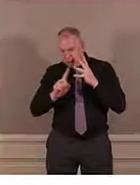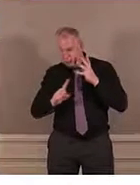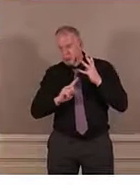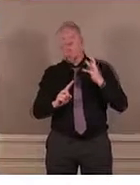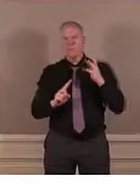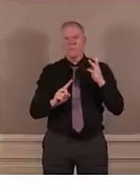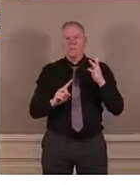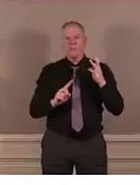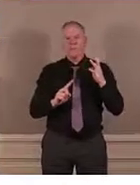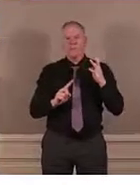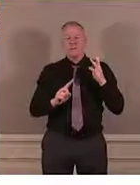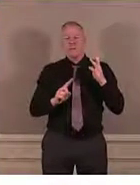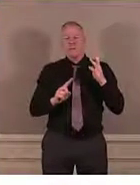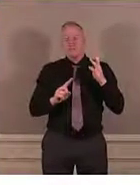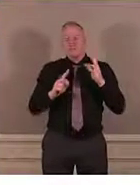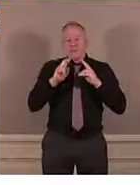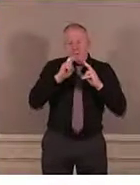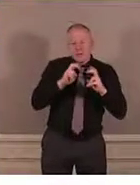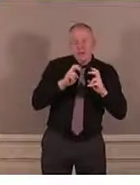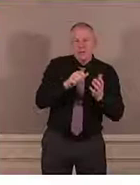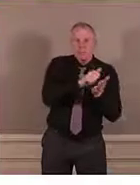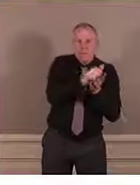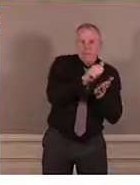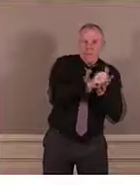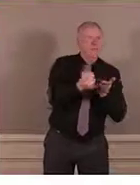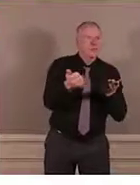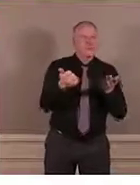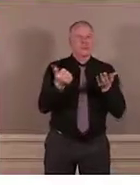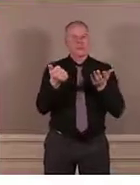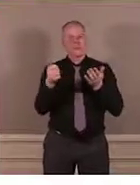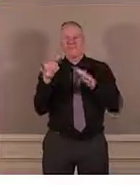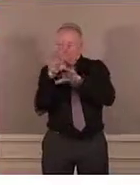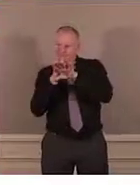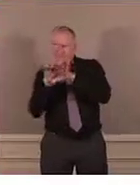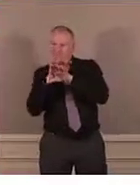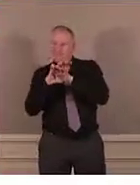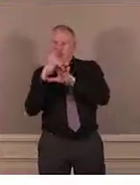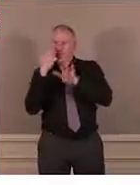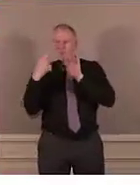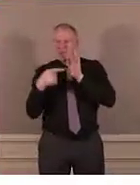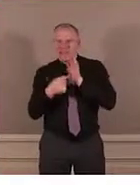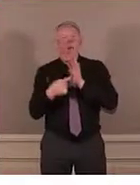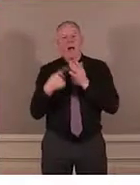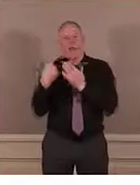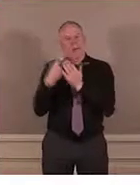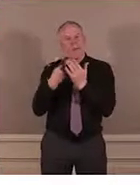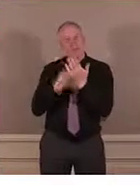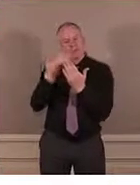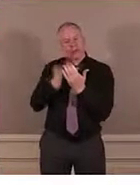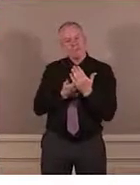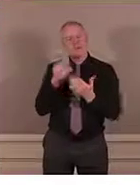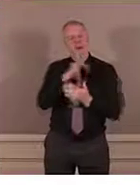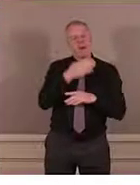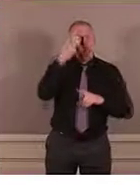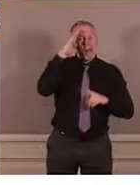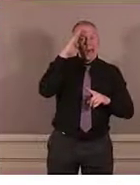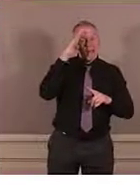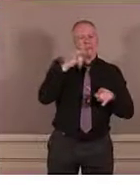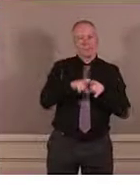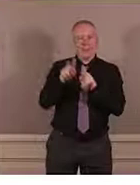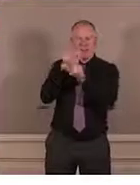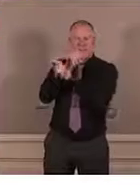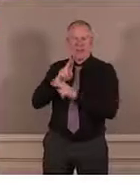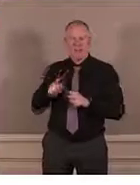of research, published research, grey literature and policy documents in both Ireland and other countries.